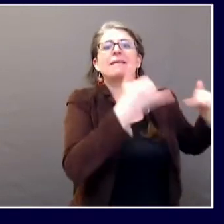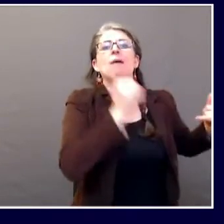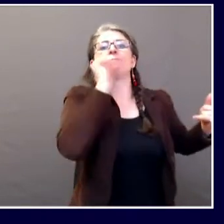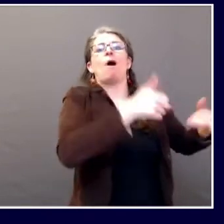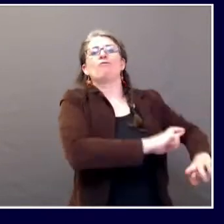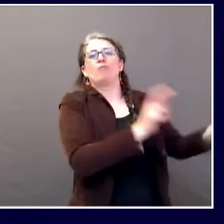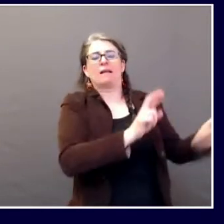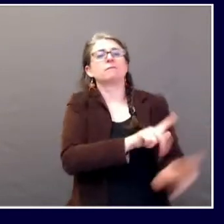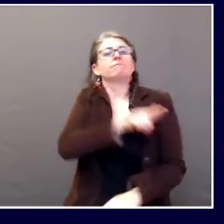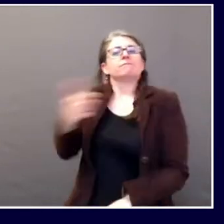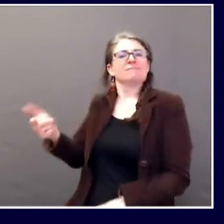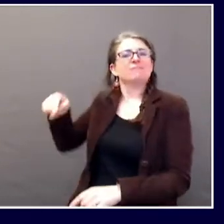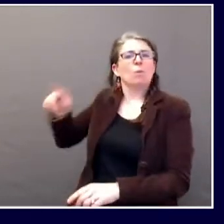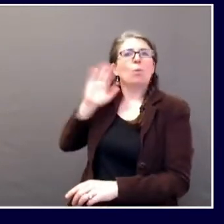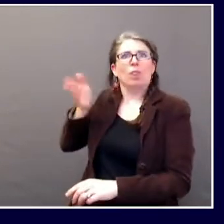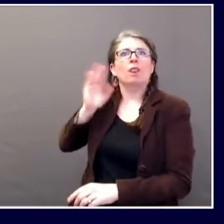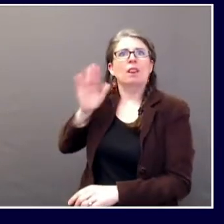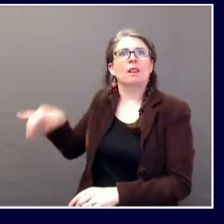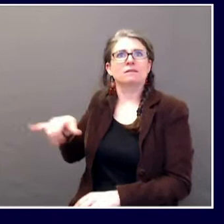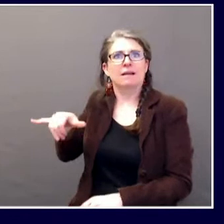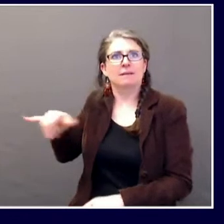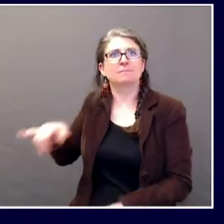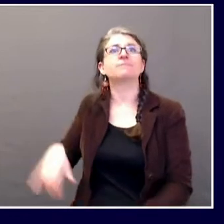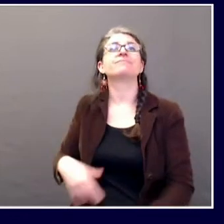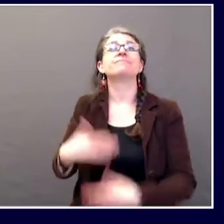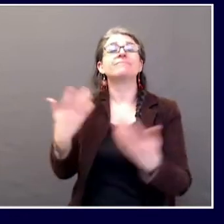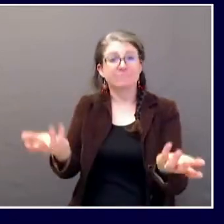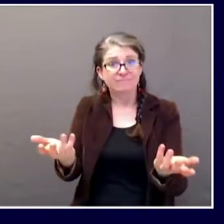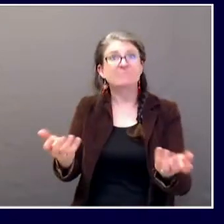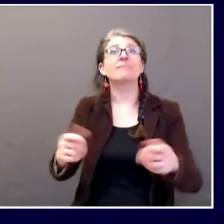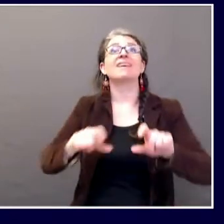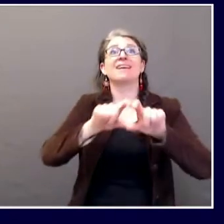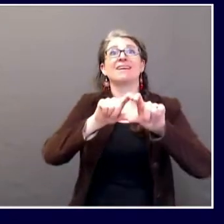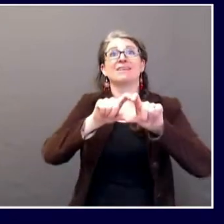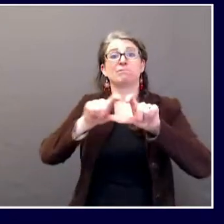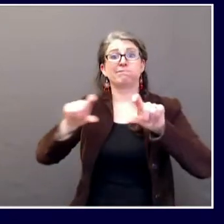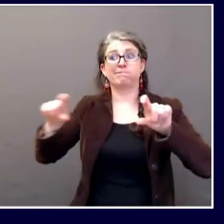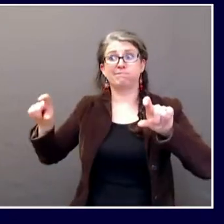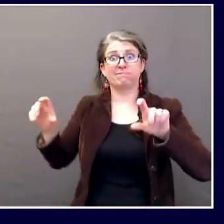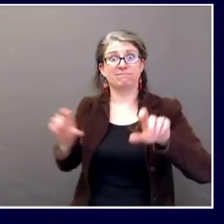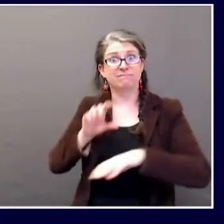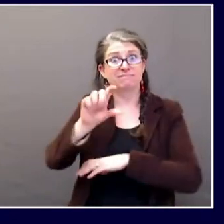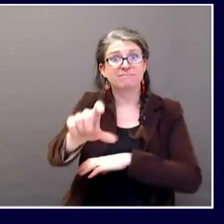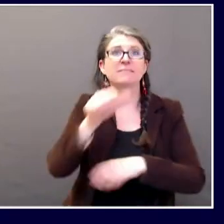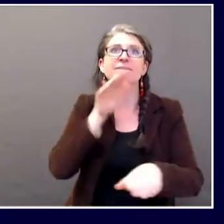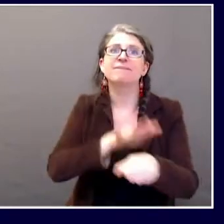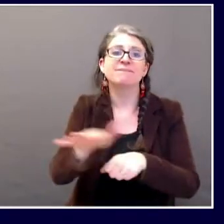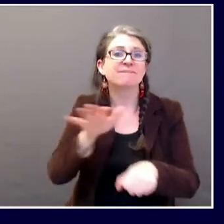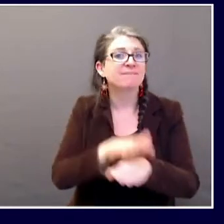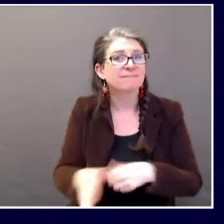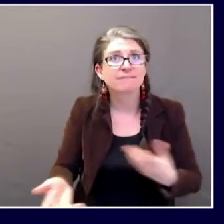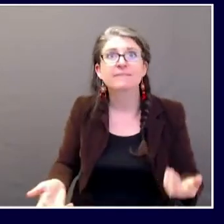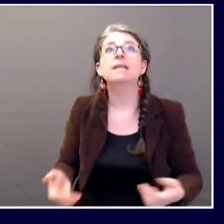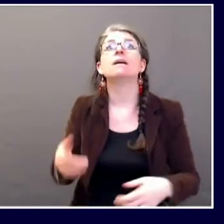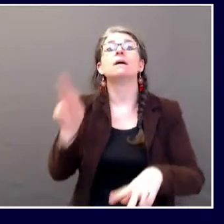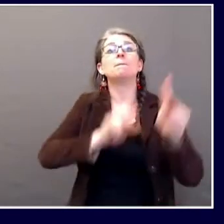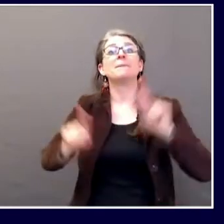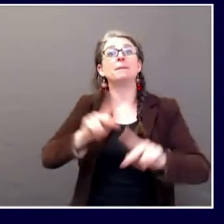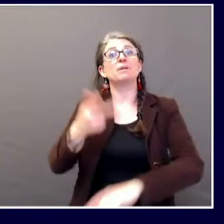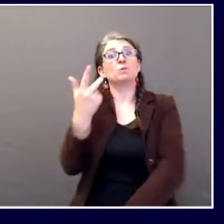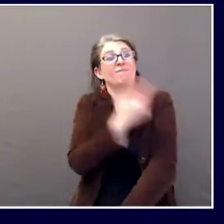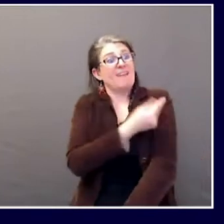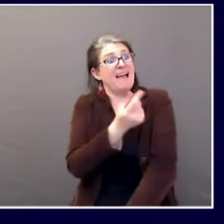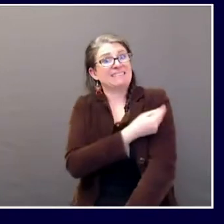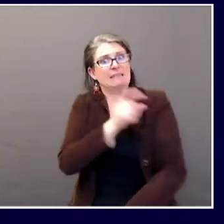County. Hopefully in the coming days, coming weeks, we'll be able to get that in better shape. Finally, the addition or